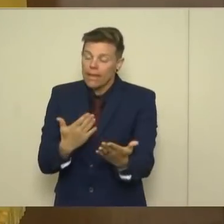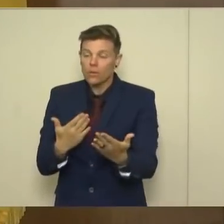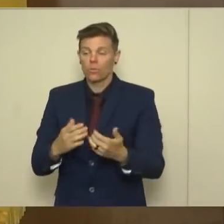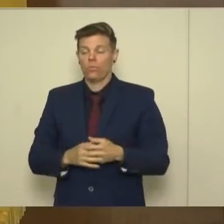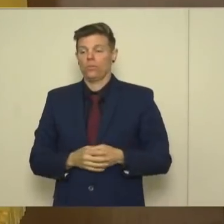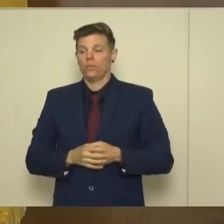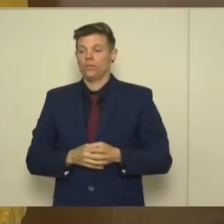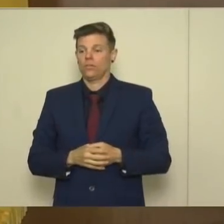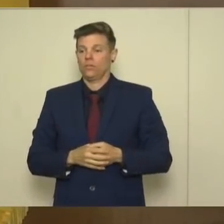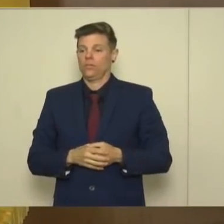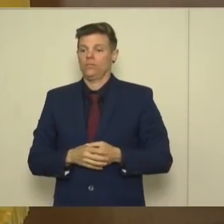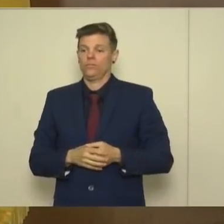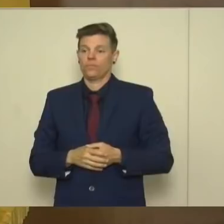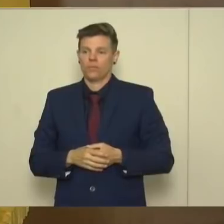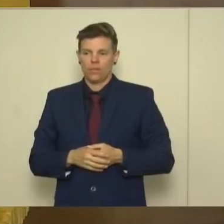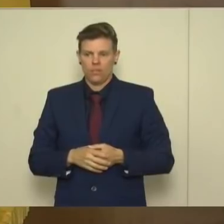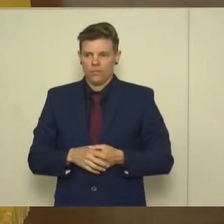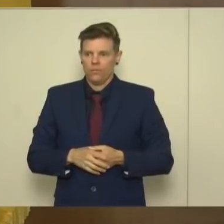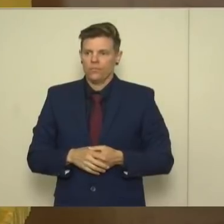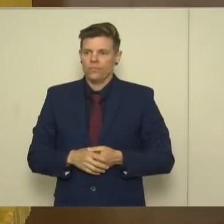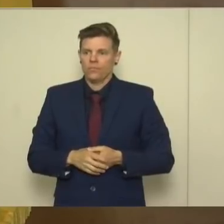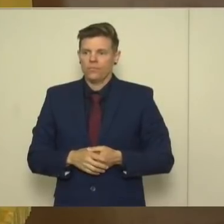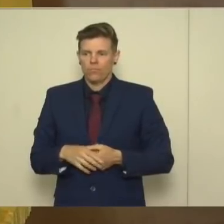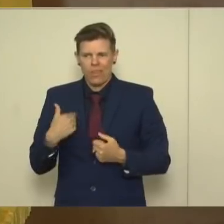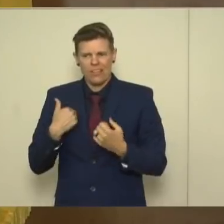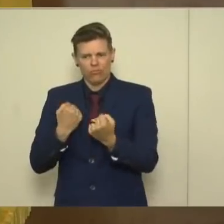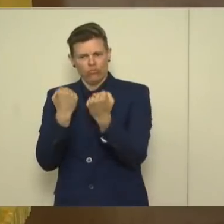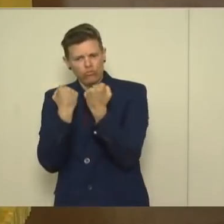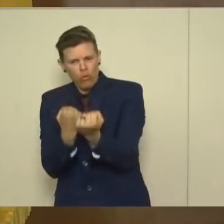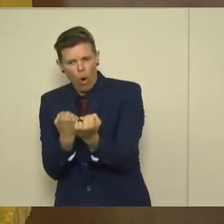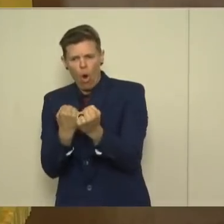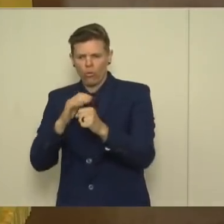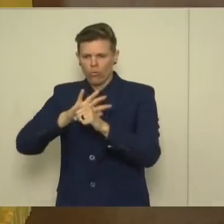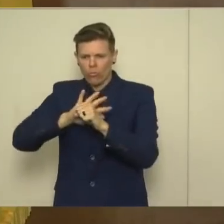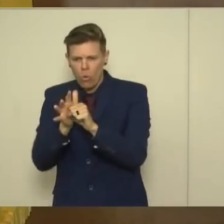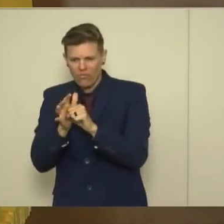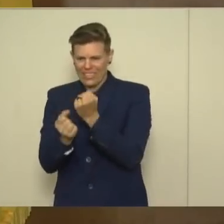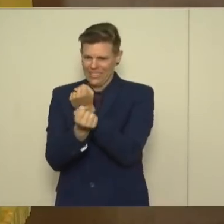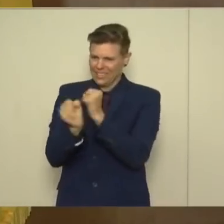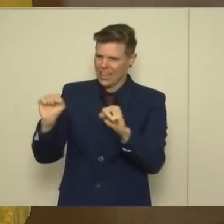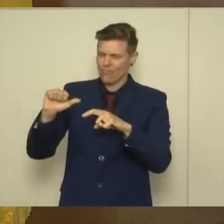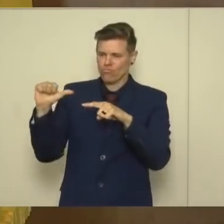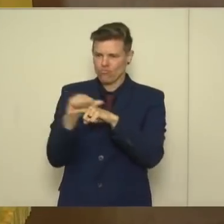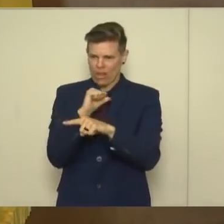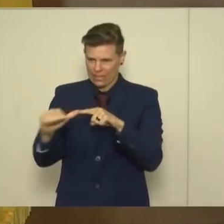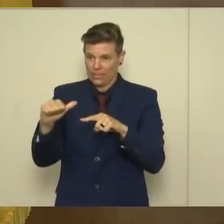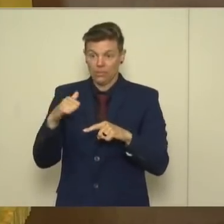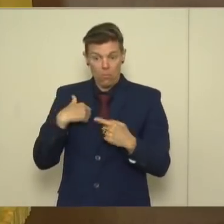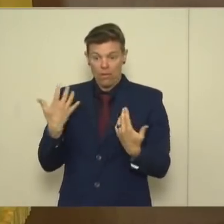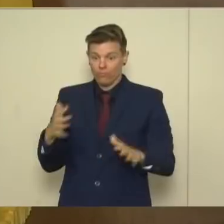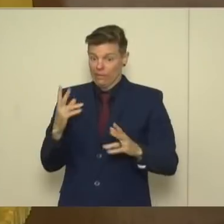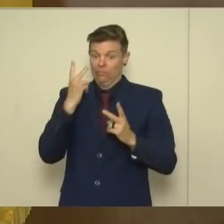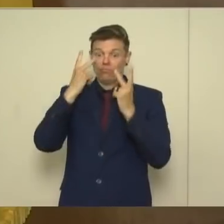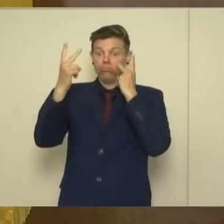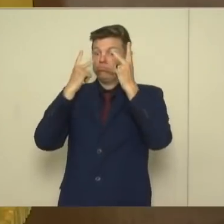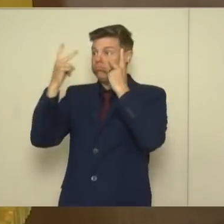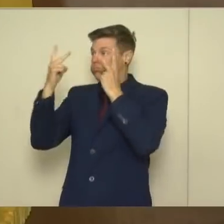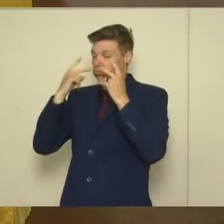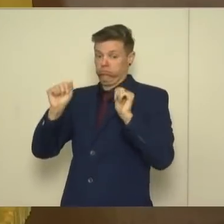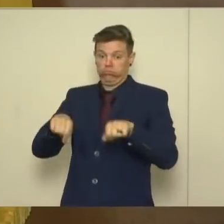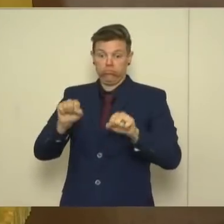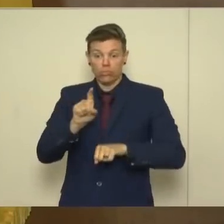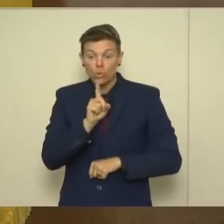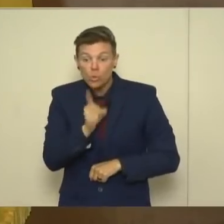very robust COVID safe practices. We're seeing them make a difference, as well as individuals' behaviors,